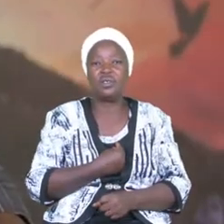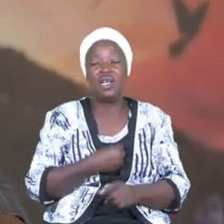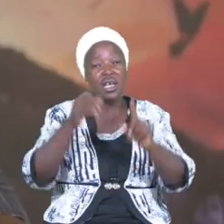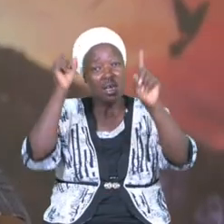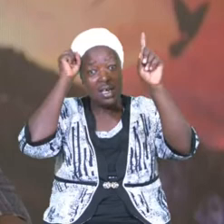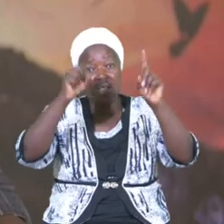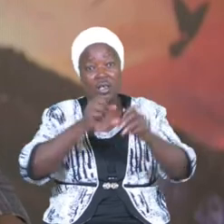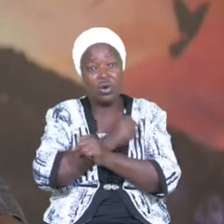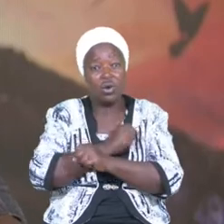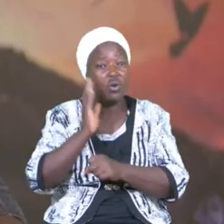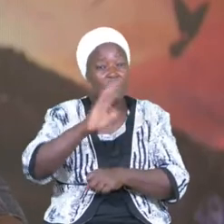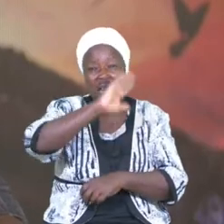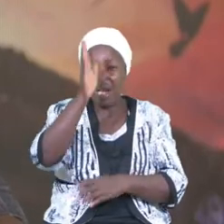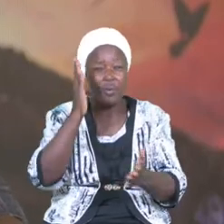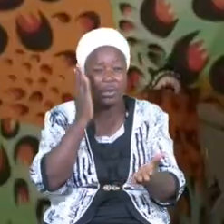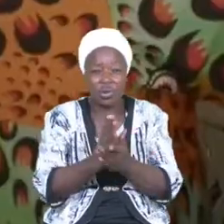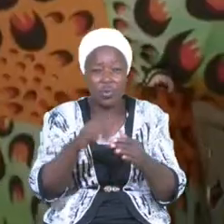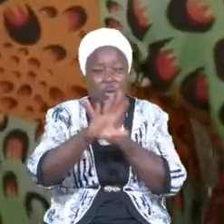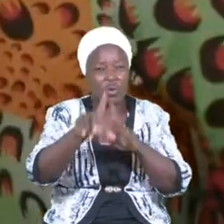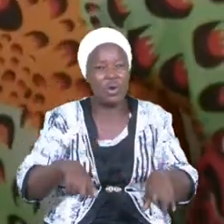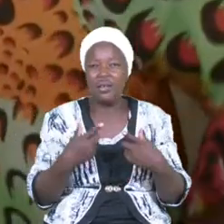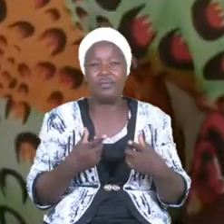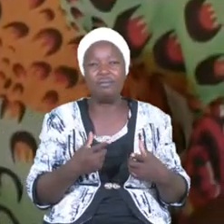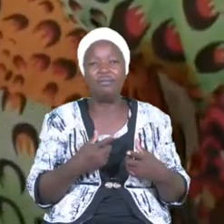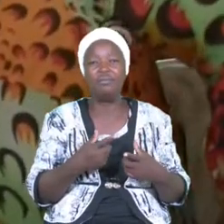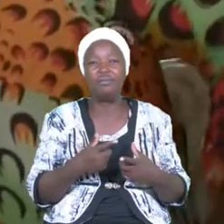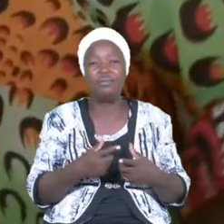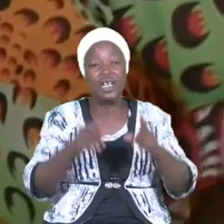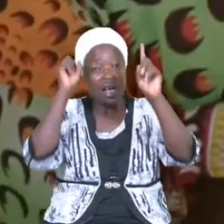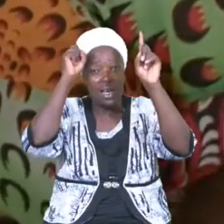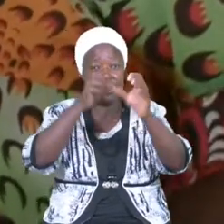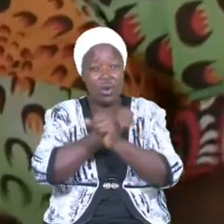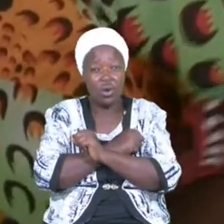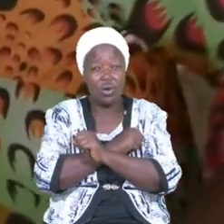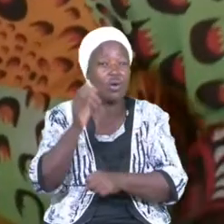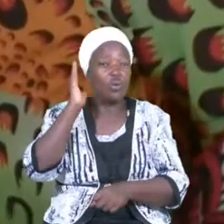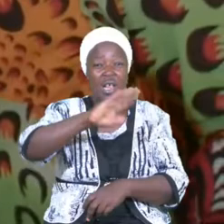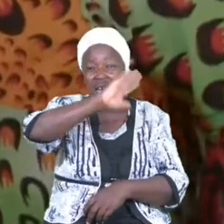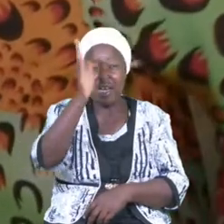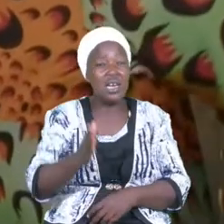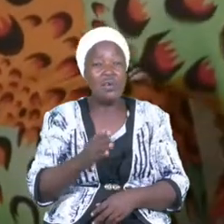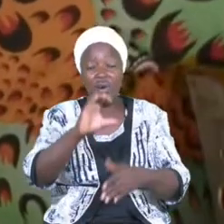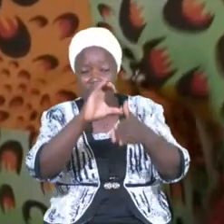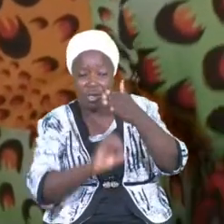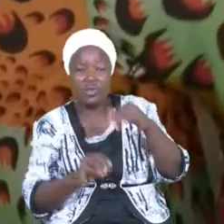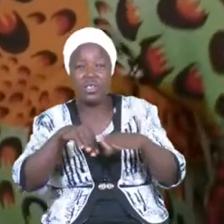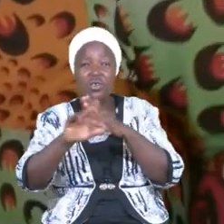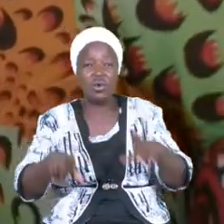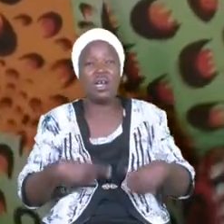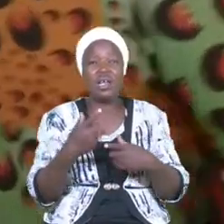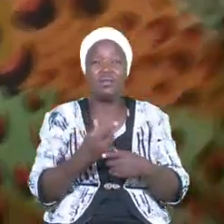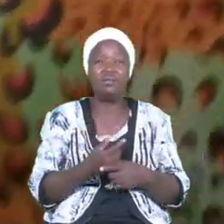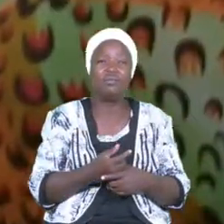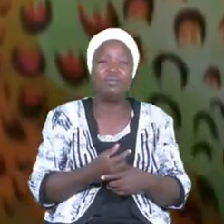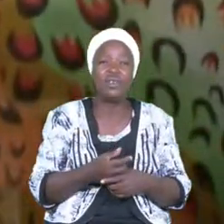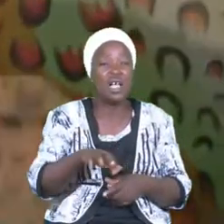never cease in your life. His love will never diminish in your life. Anytime